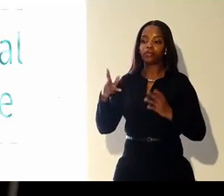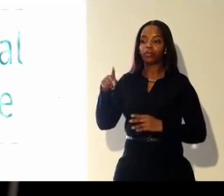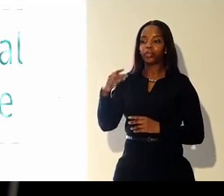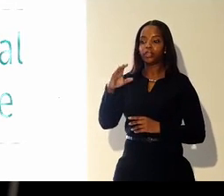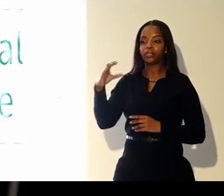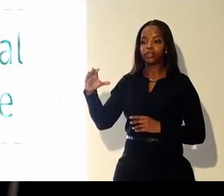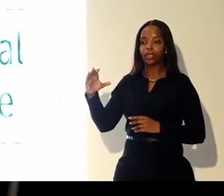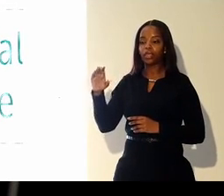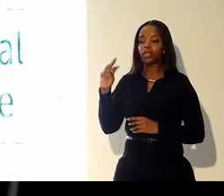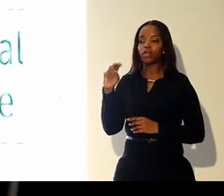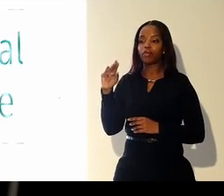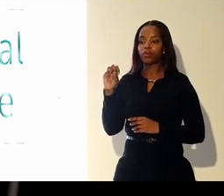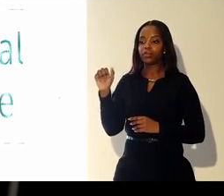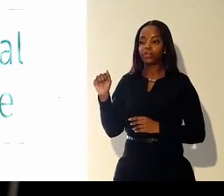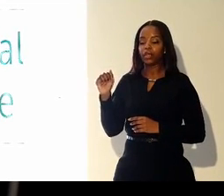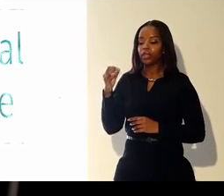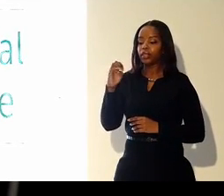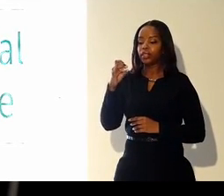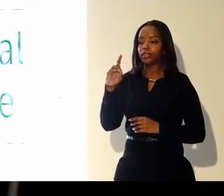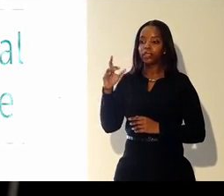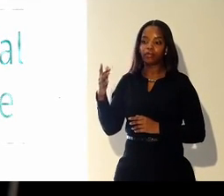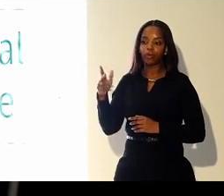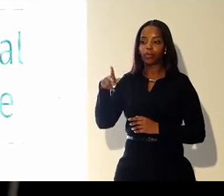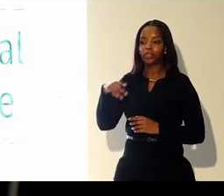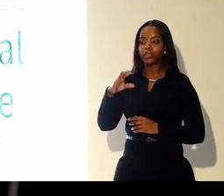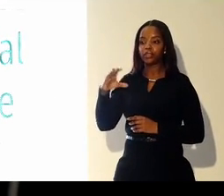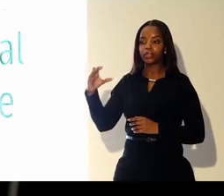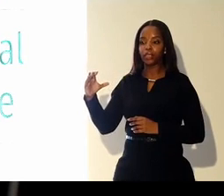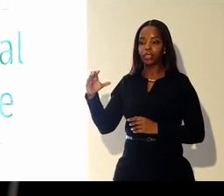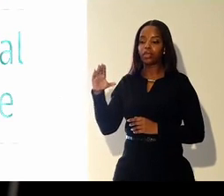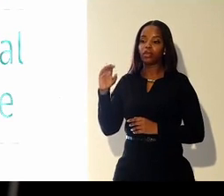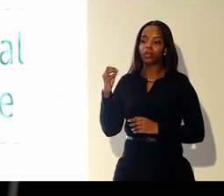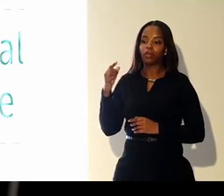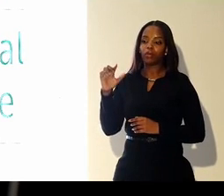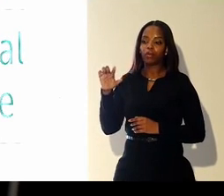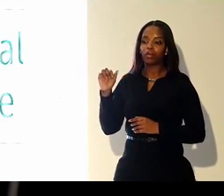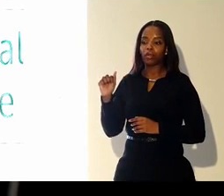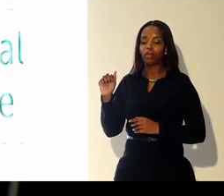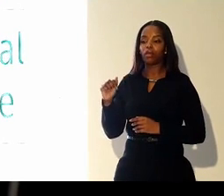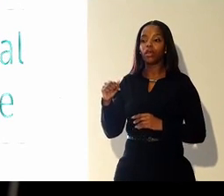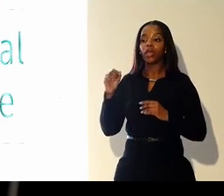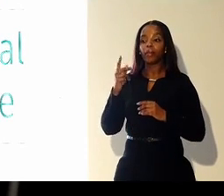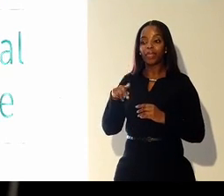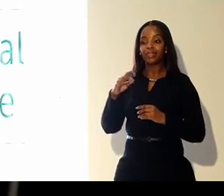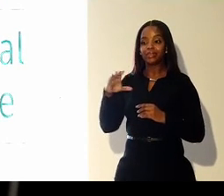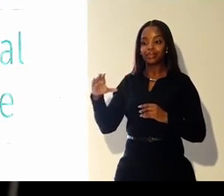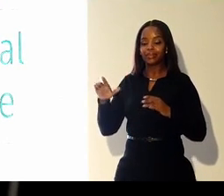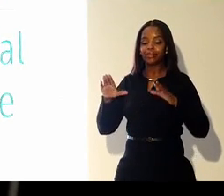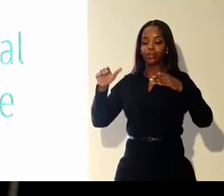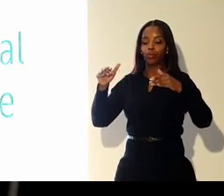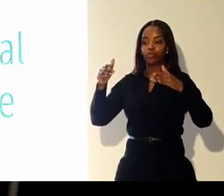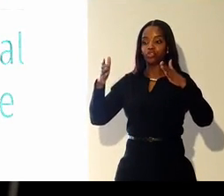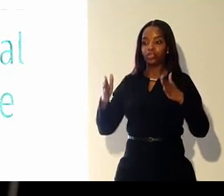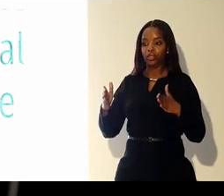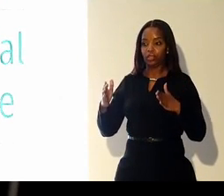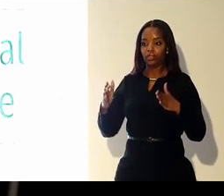Musa, the ED of the PCC, Crispian Olver, PCC Commissioners, President